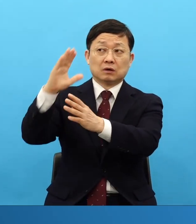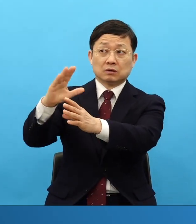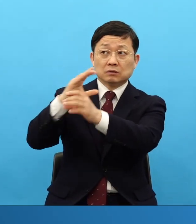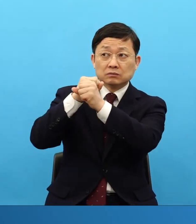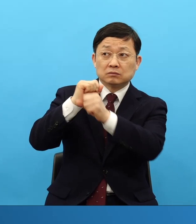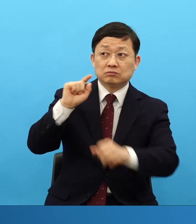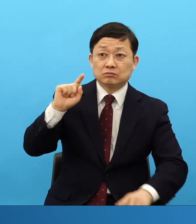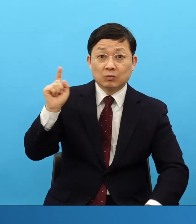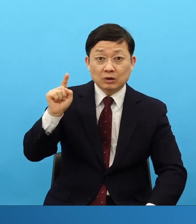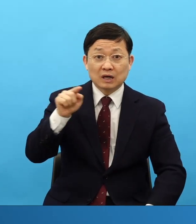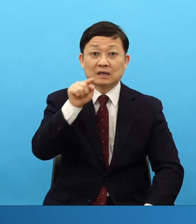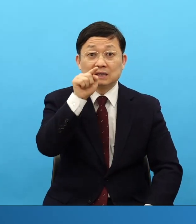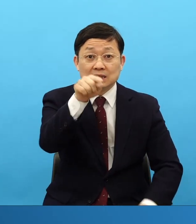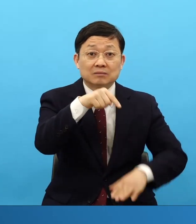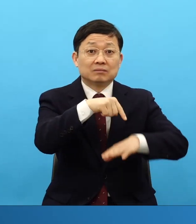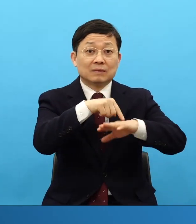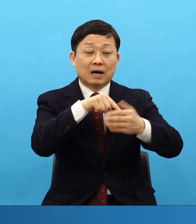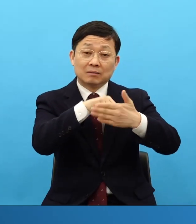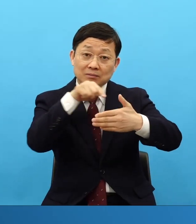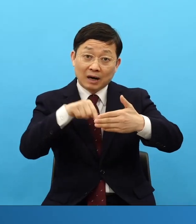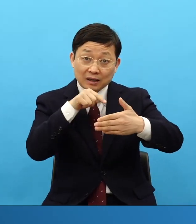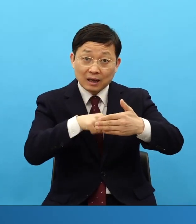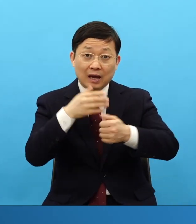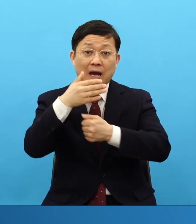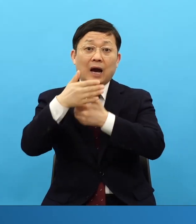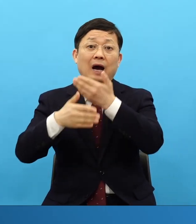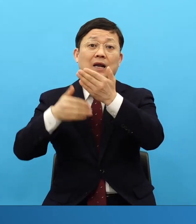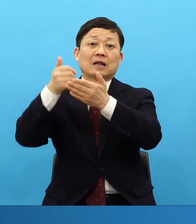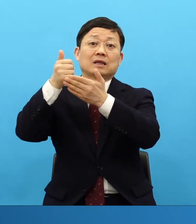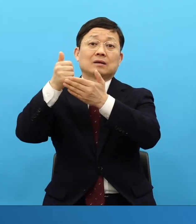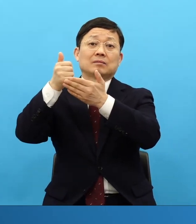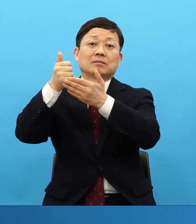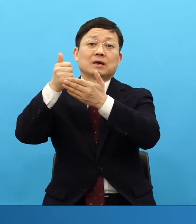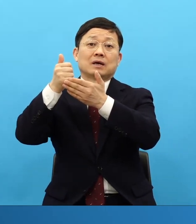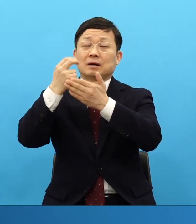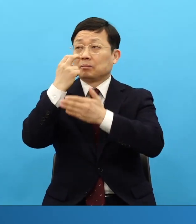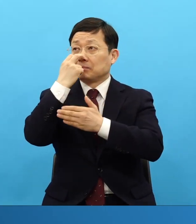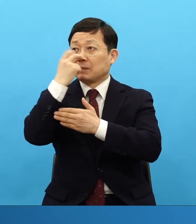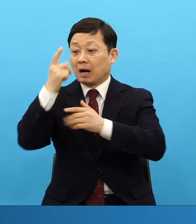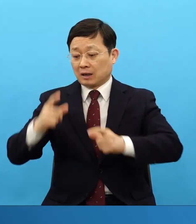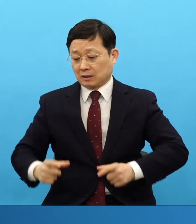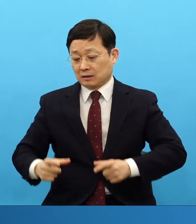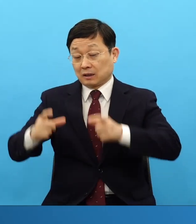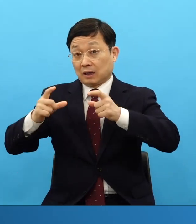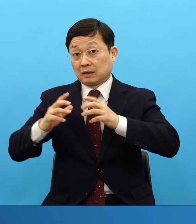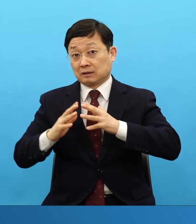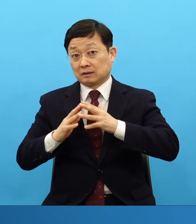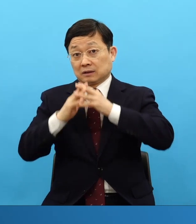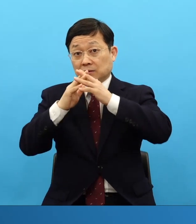down the partisan of darkness. You must do that first to receive answer to prayer.